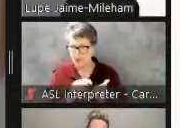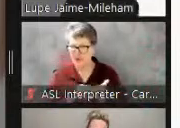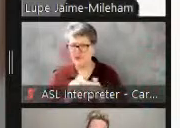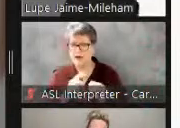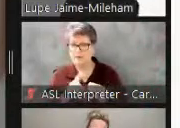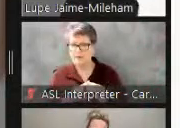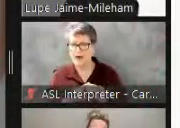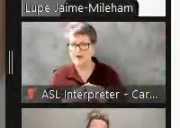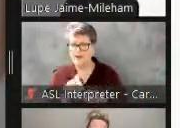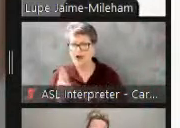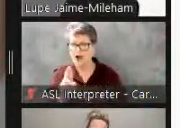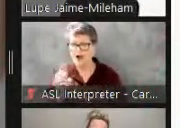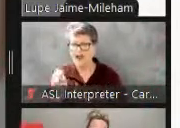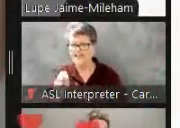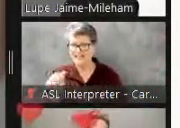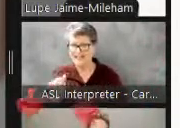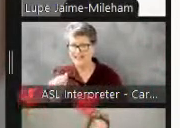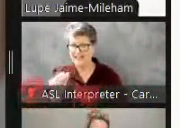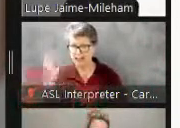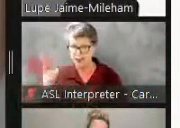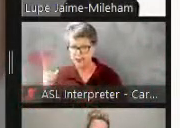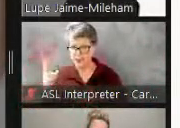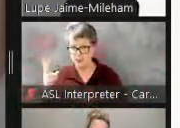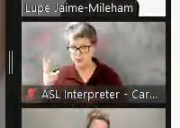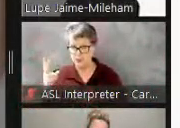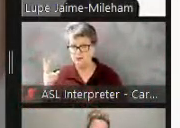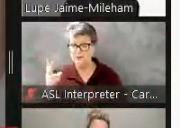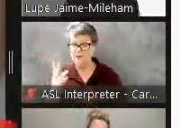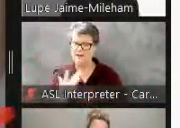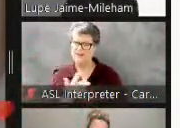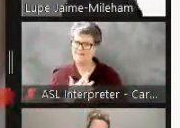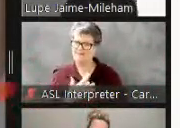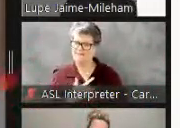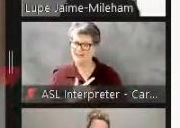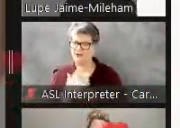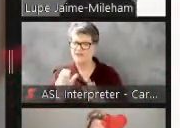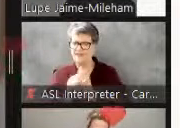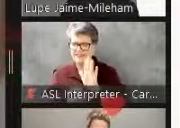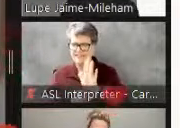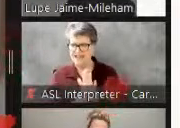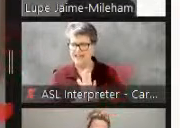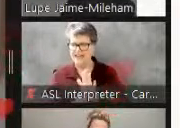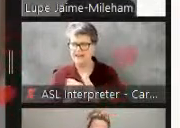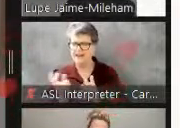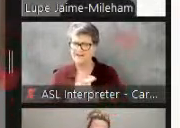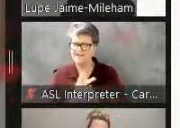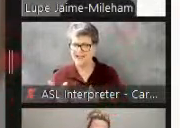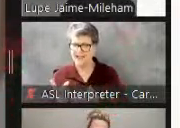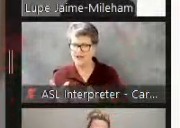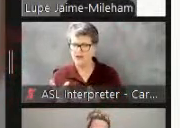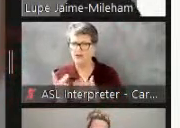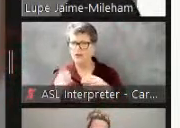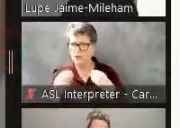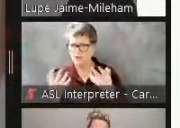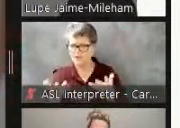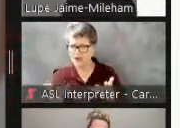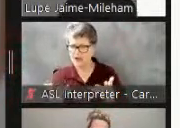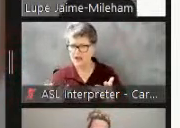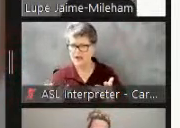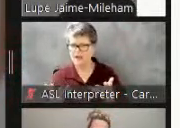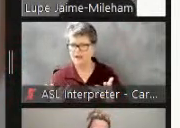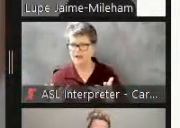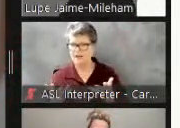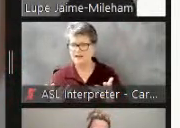the RFA2, that I feel that the state failed providers when